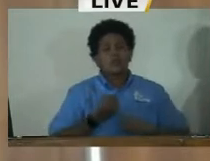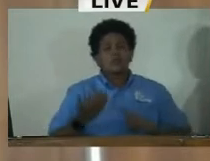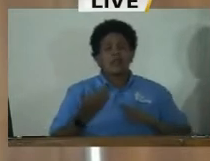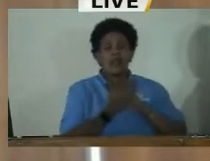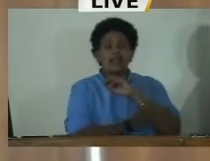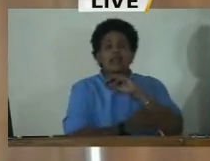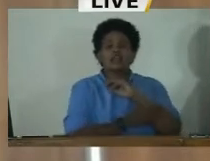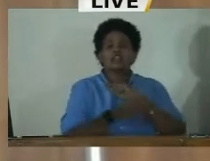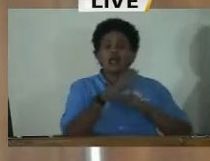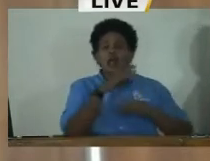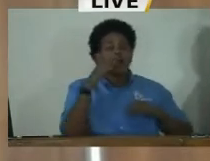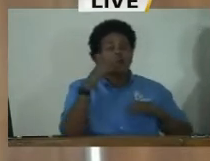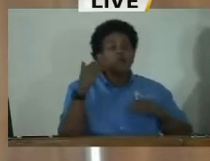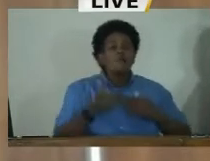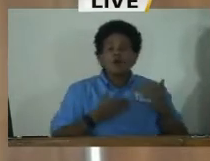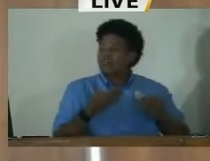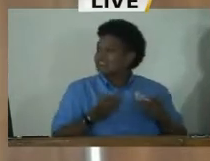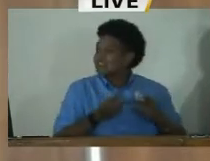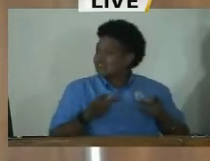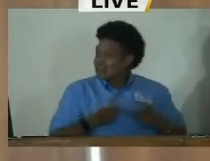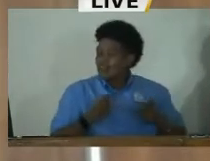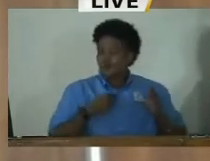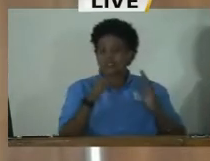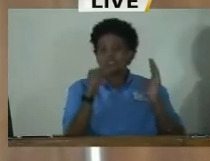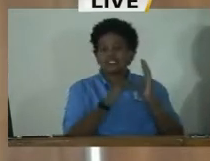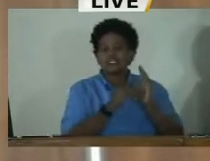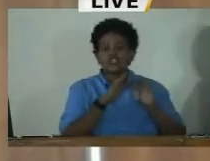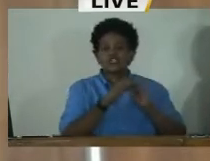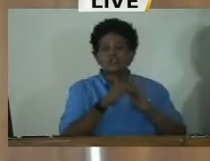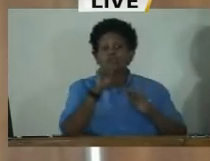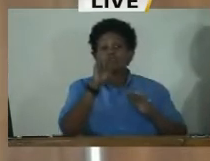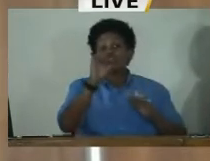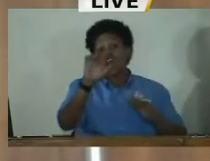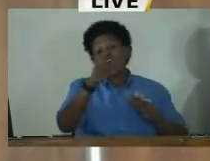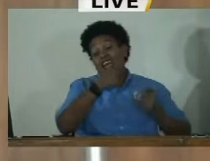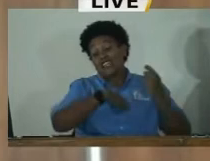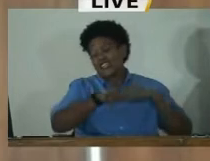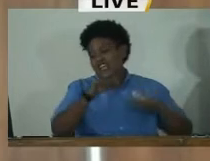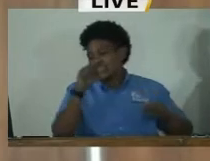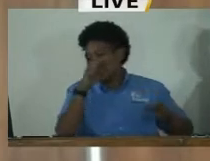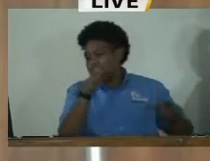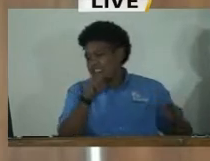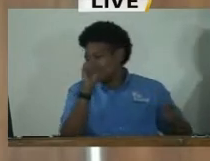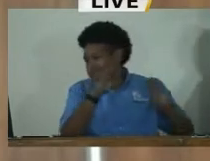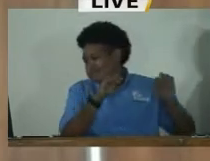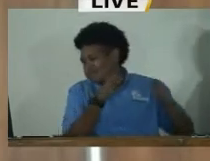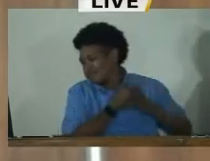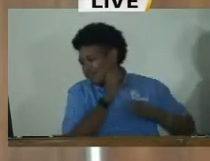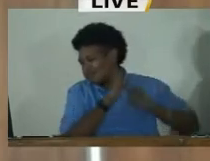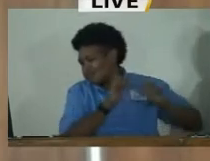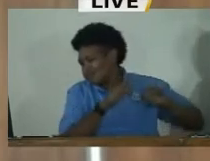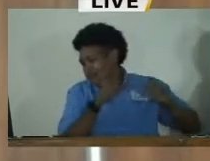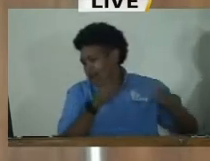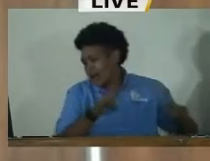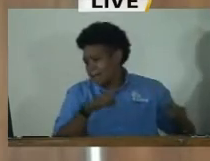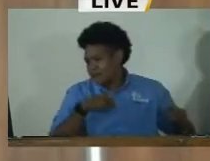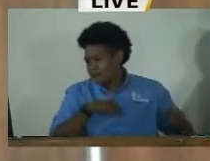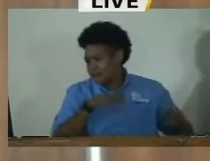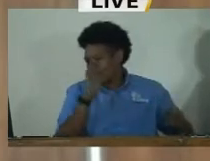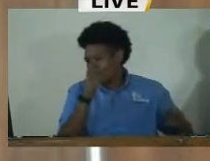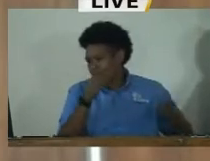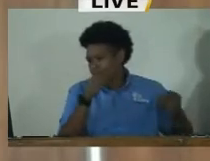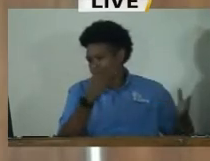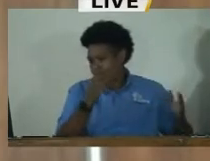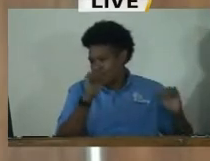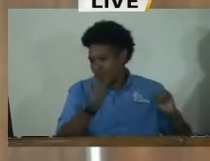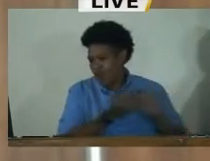national agro-processing facility. Let us list it on the Jamaica Stock Exchange and seed it with capital Let's appoint competent